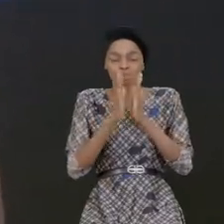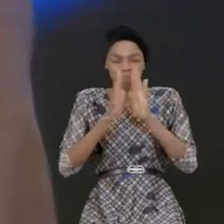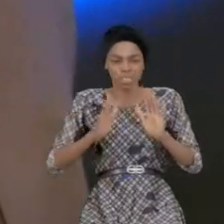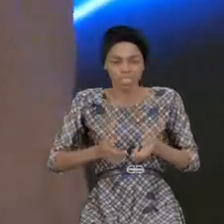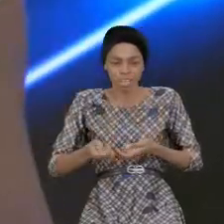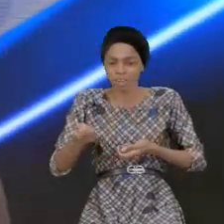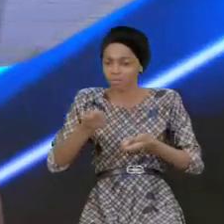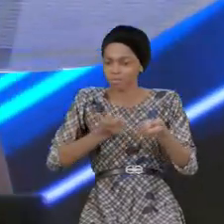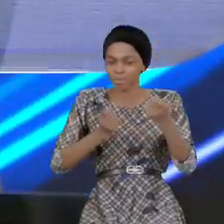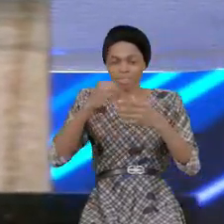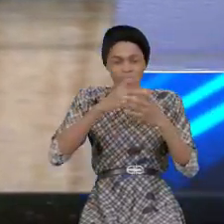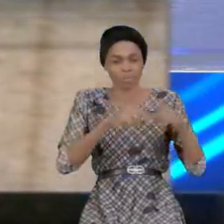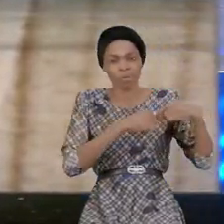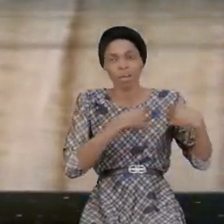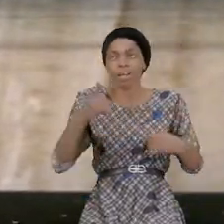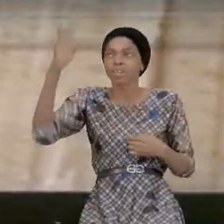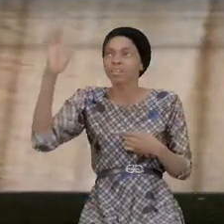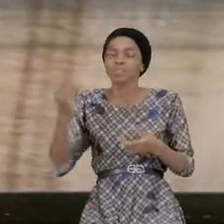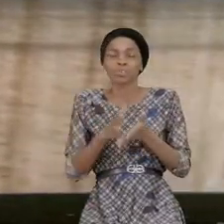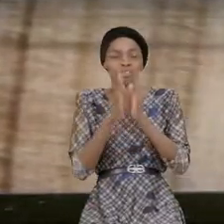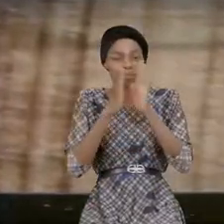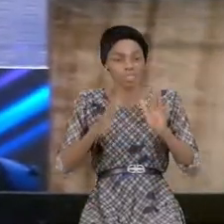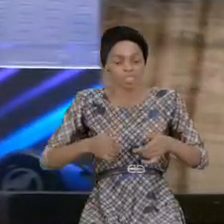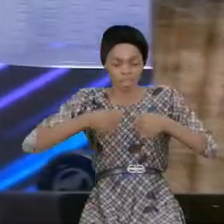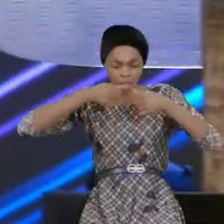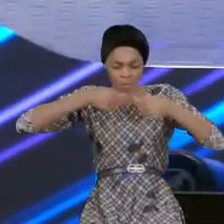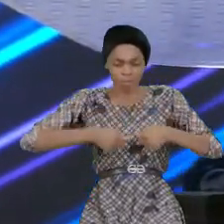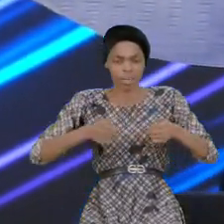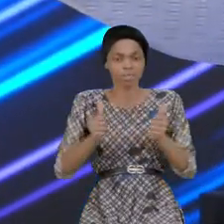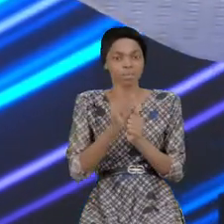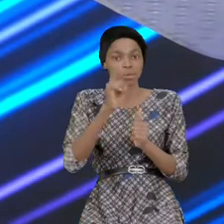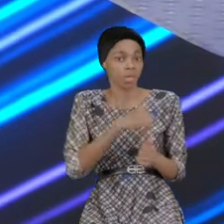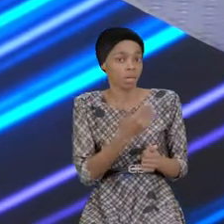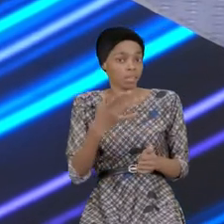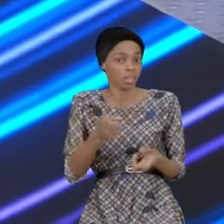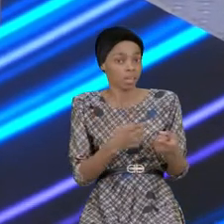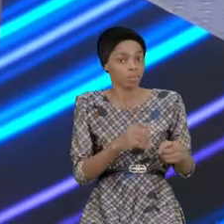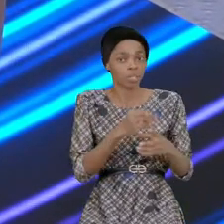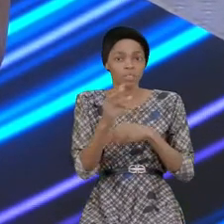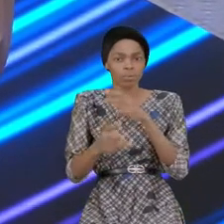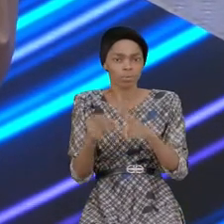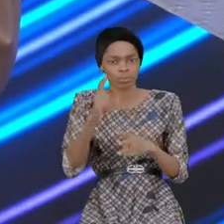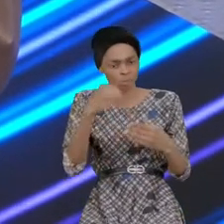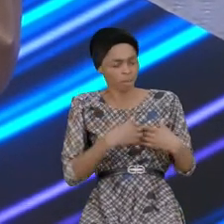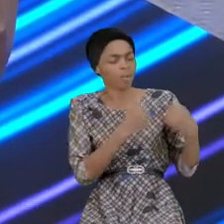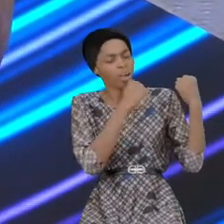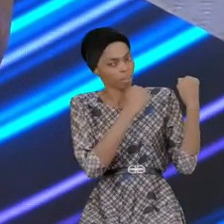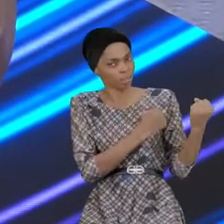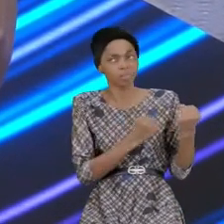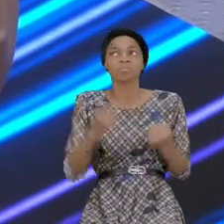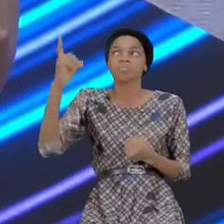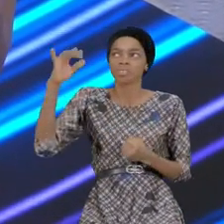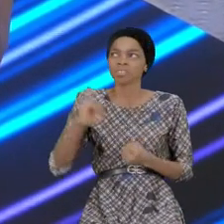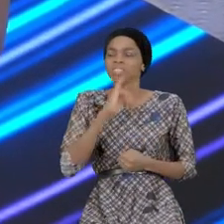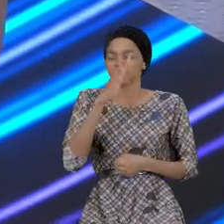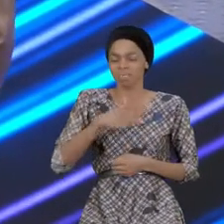Peace abides with you. If anything is happening in the world, you have that confidence, is by my side, is